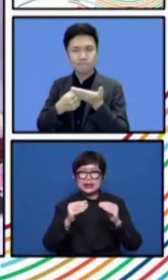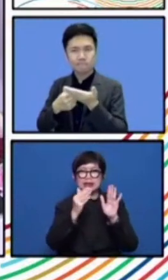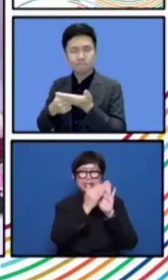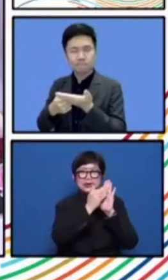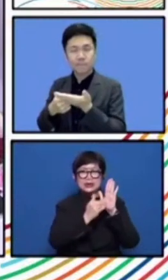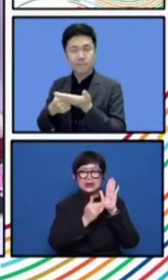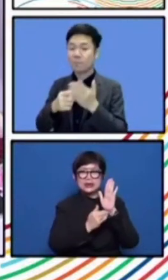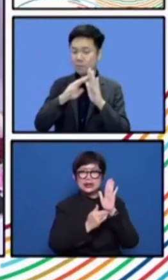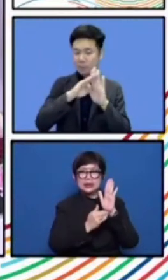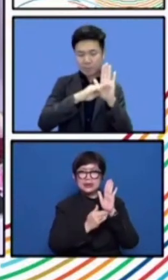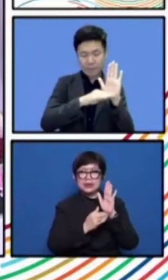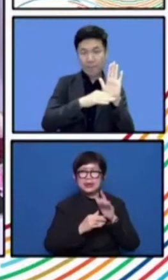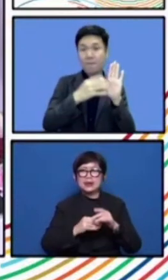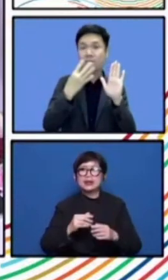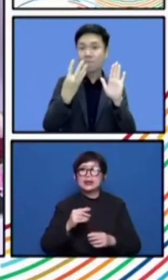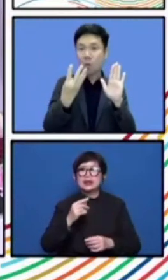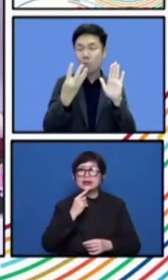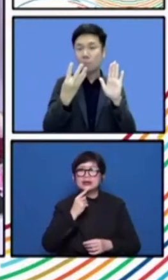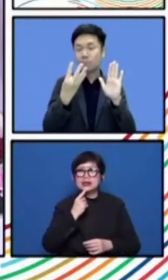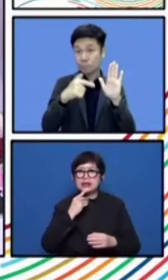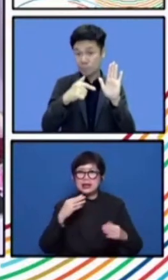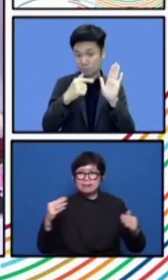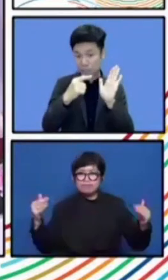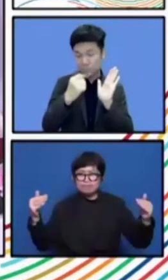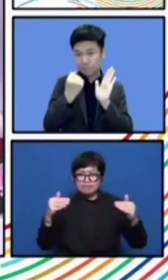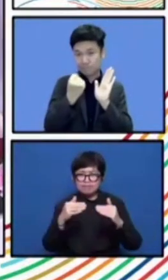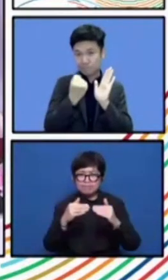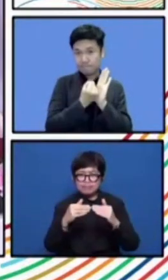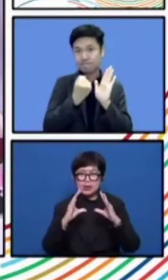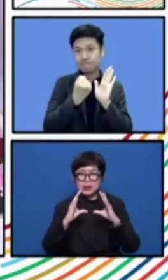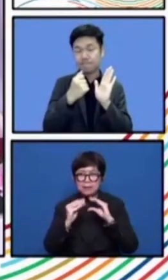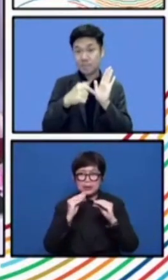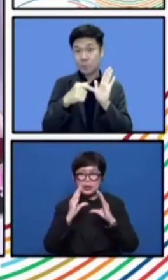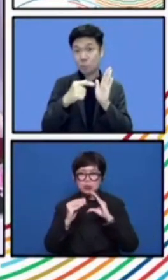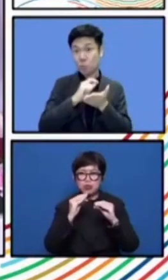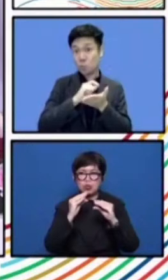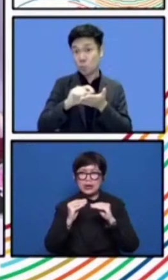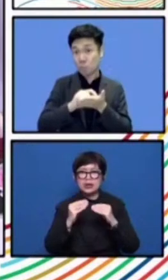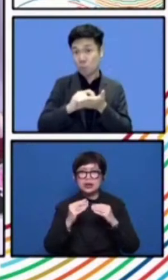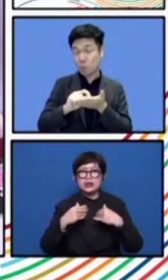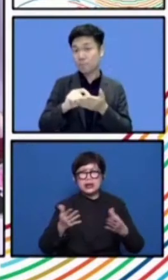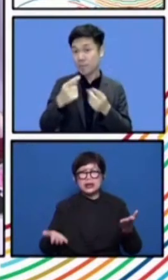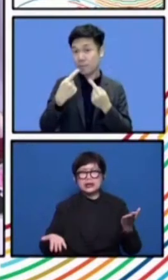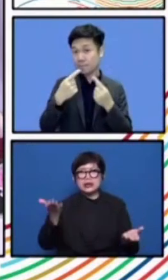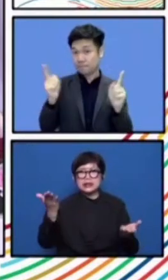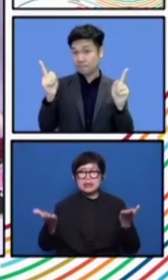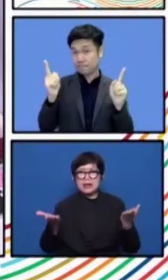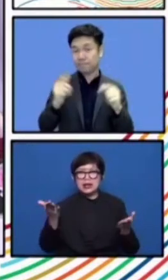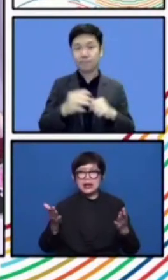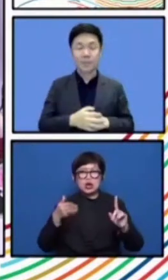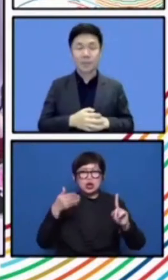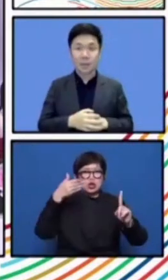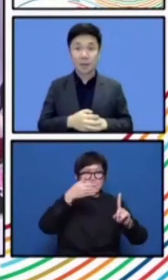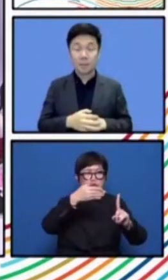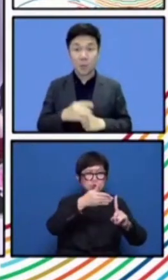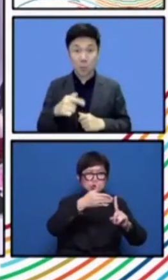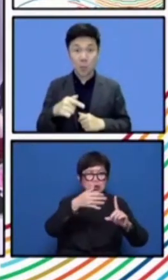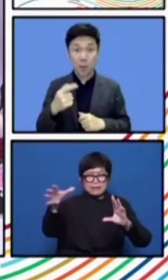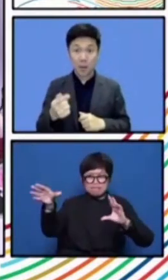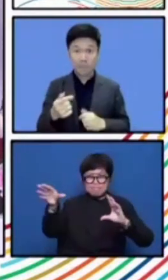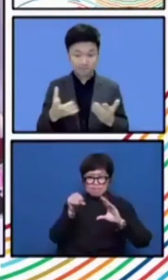eruption of the report on the meeting and the outcome document under which we will consider with the aim to adopt the outcome document